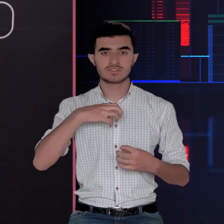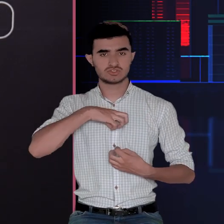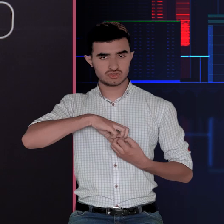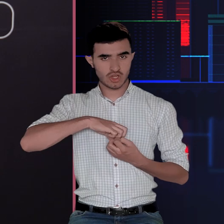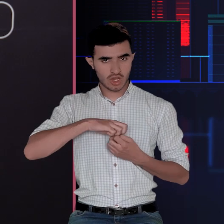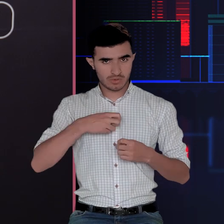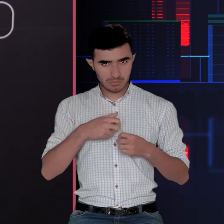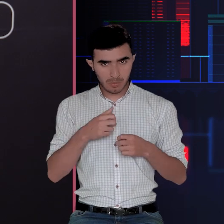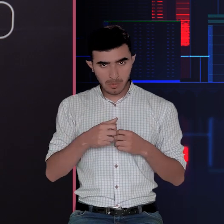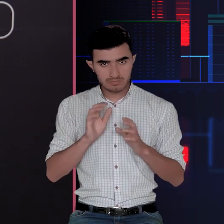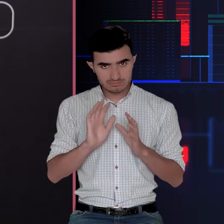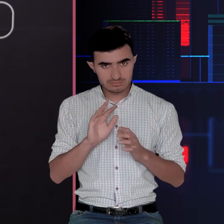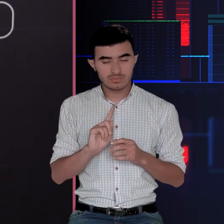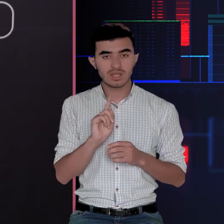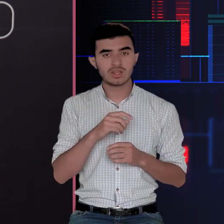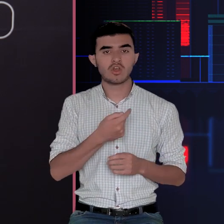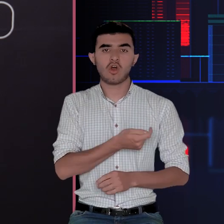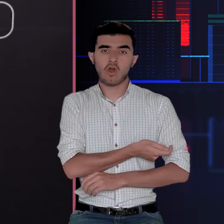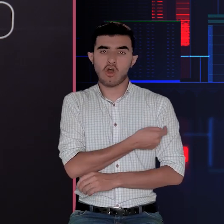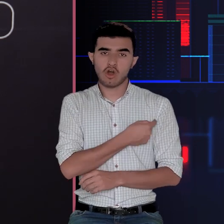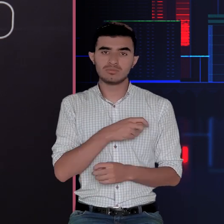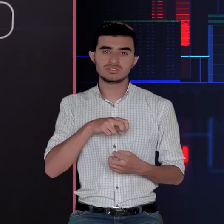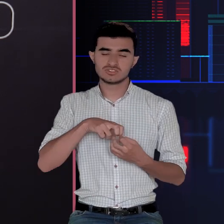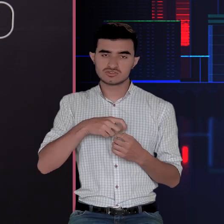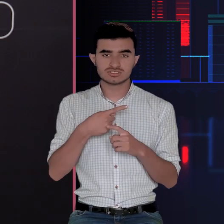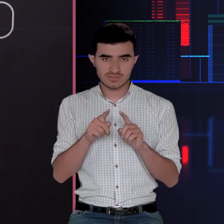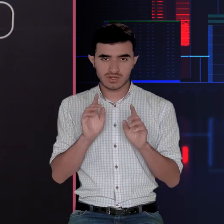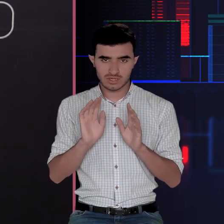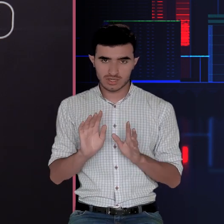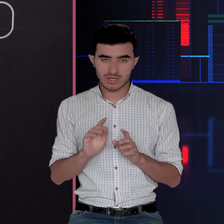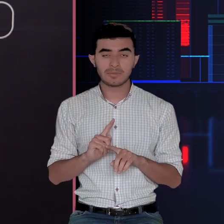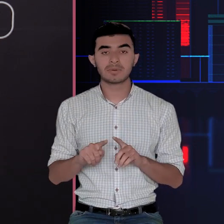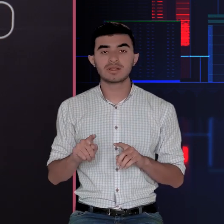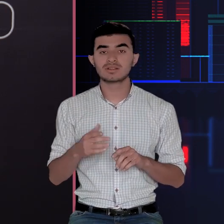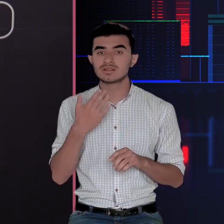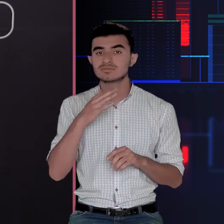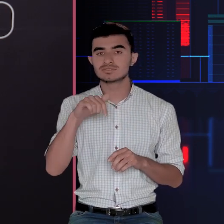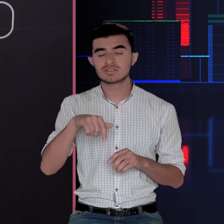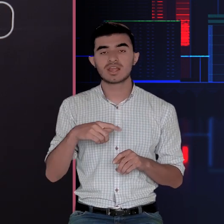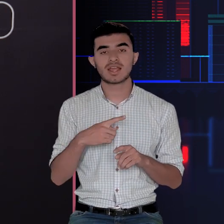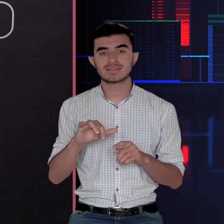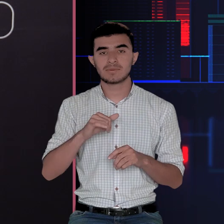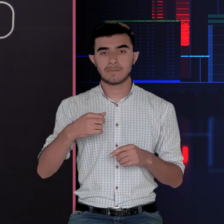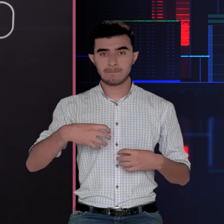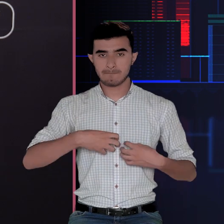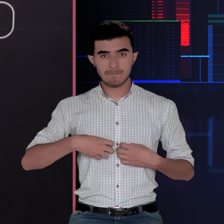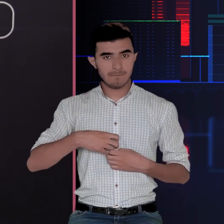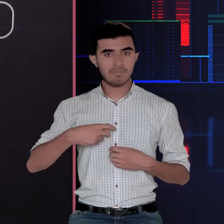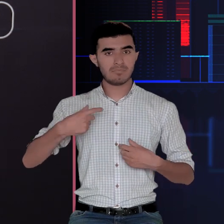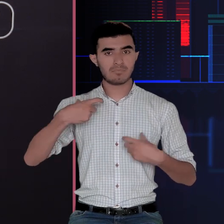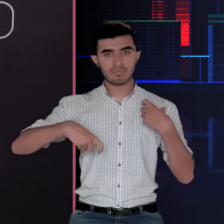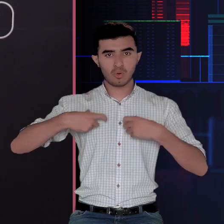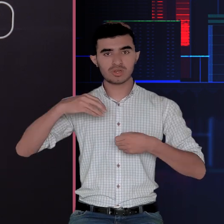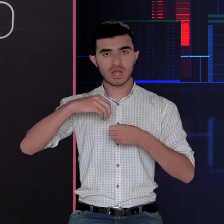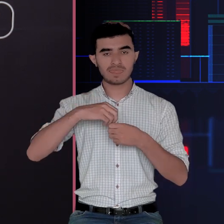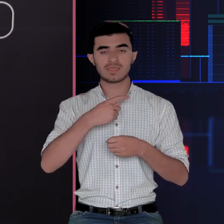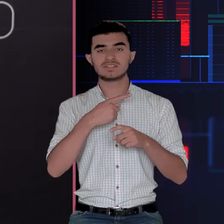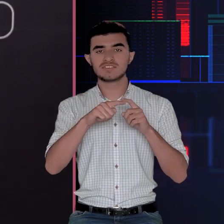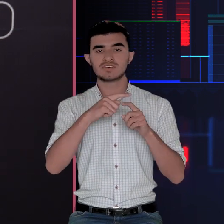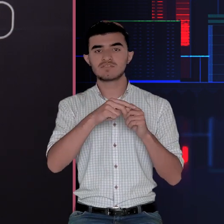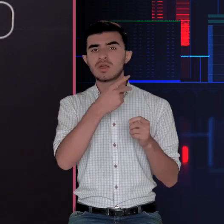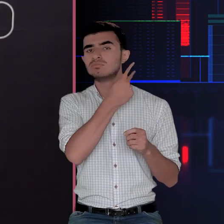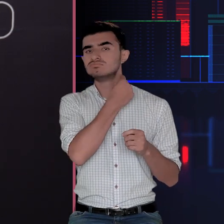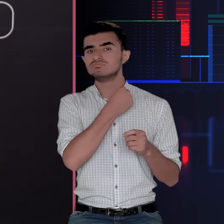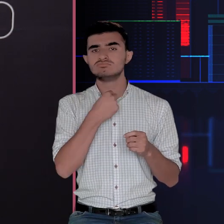and for muscular issues, there are different procedures. But essentially, there are certain pressure points on the body, and the